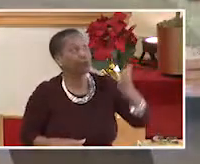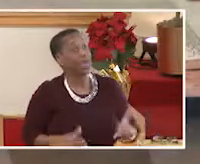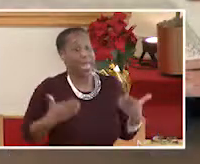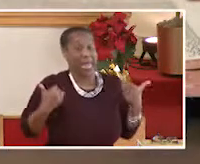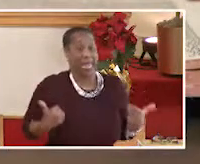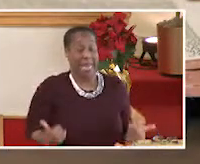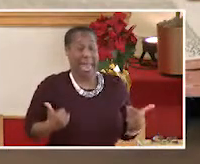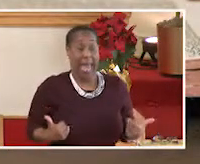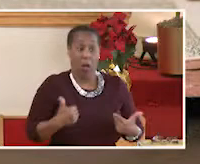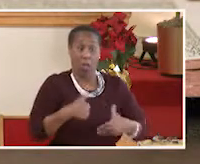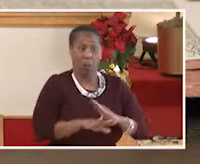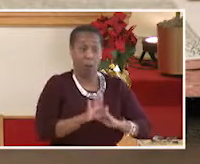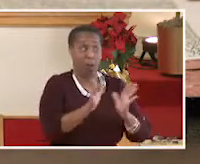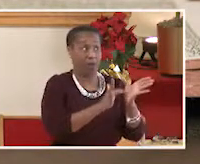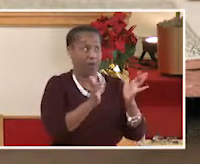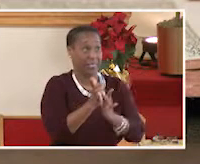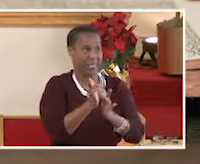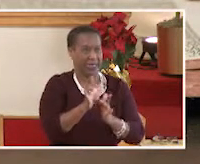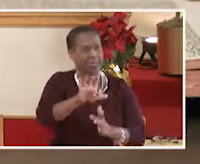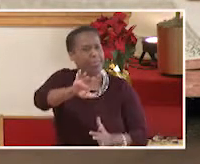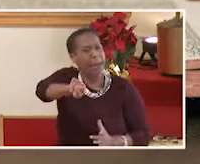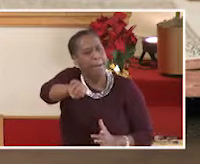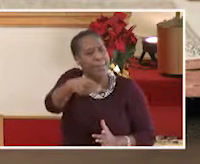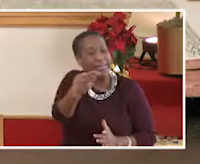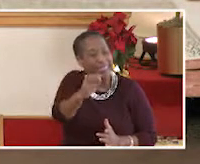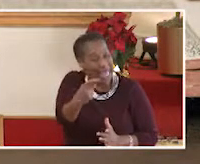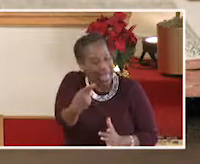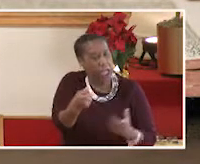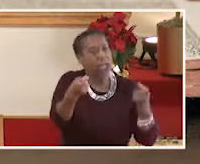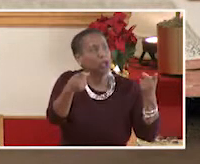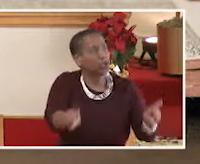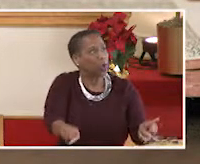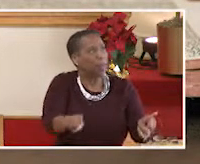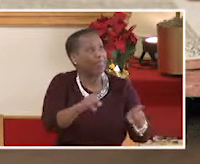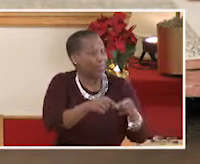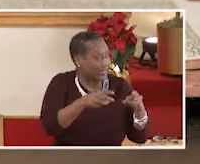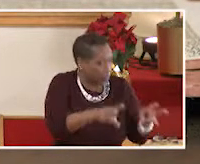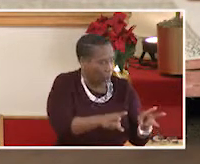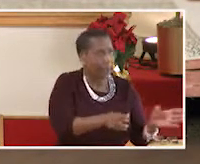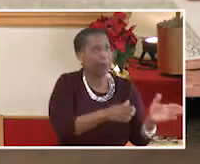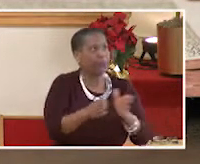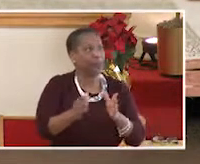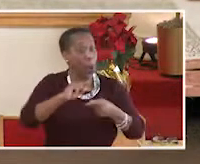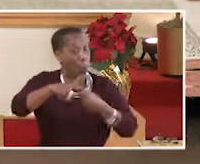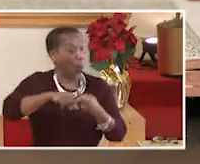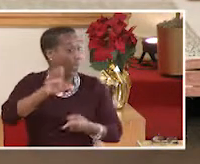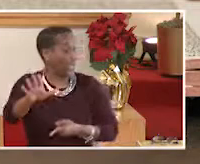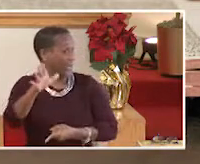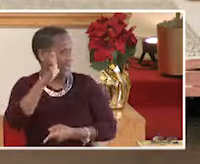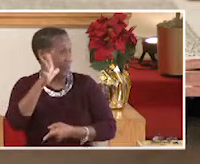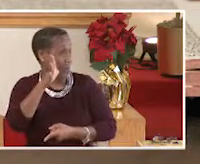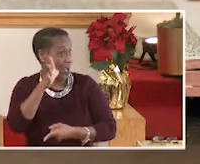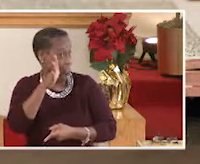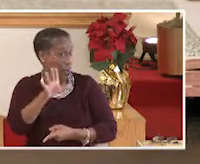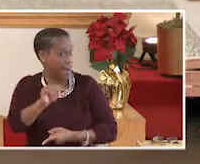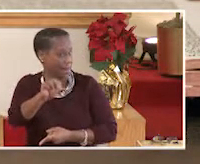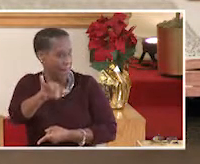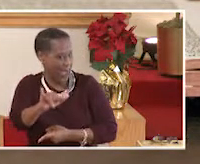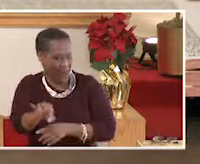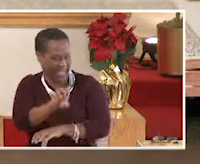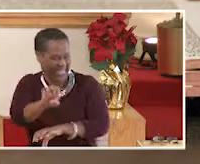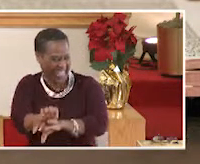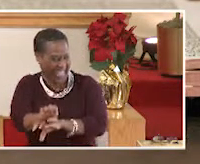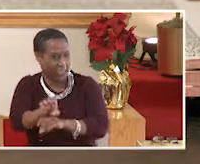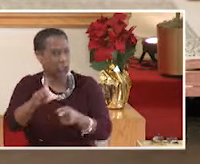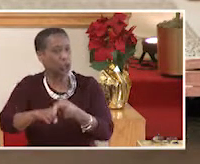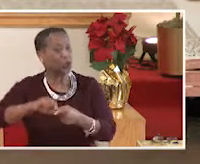Now the birth of Jesus the Messiah took place in this way. When his mother Mary had been engaged to